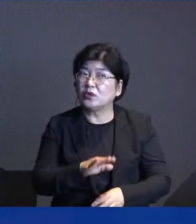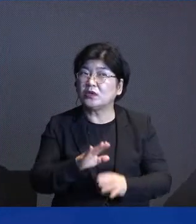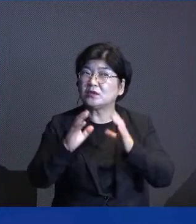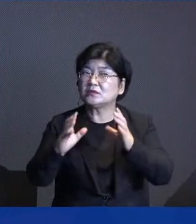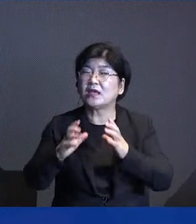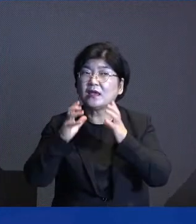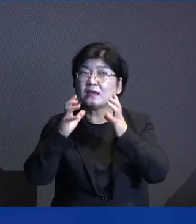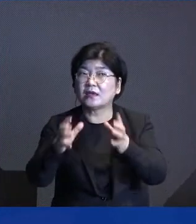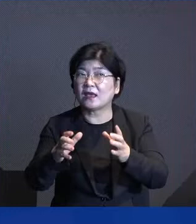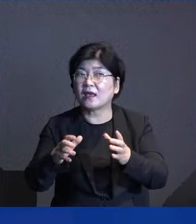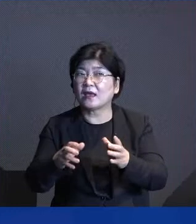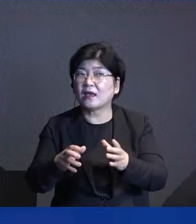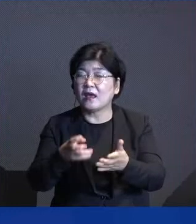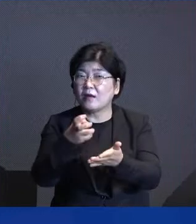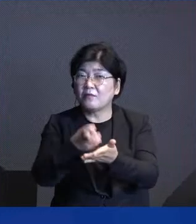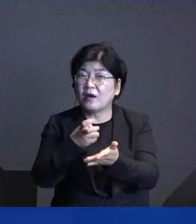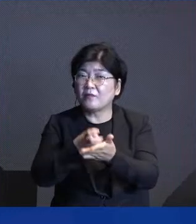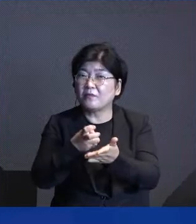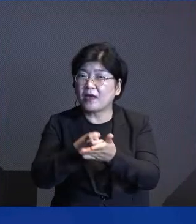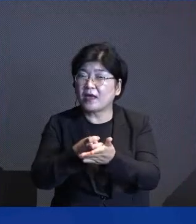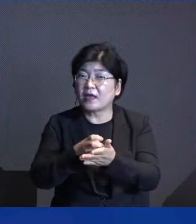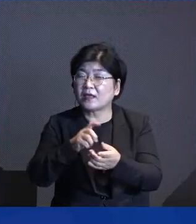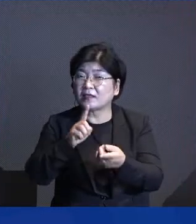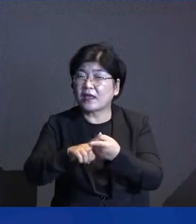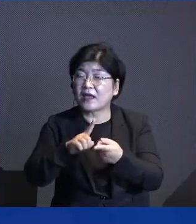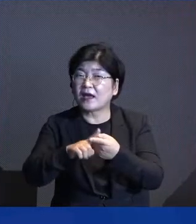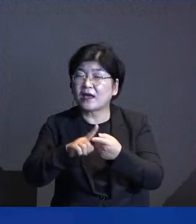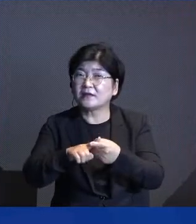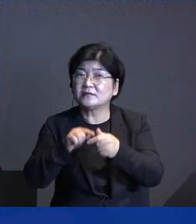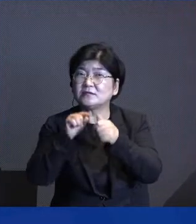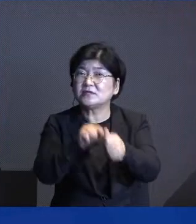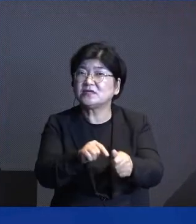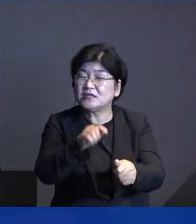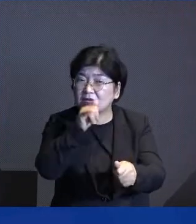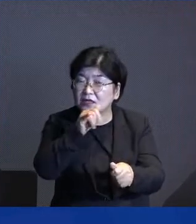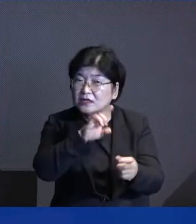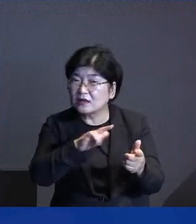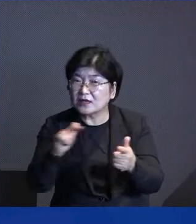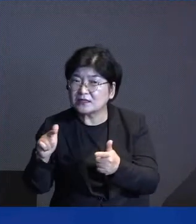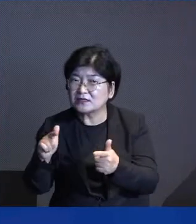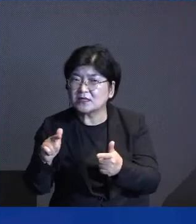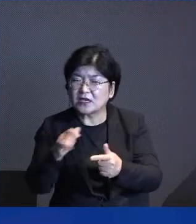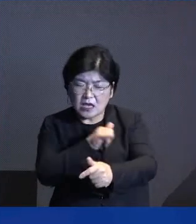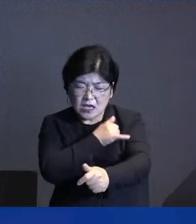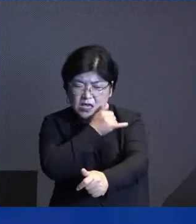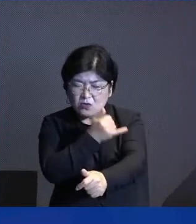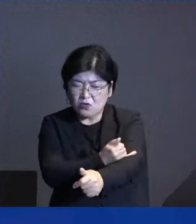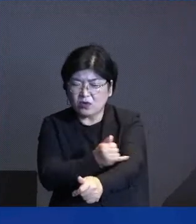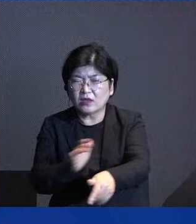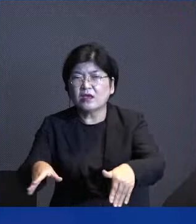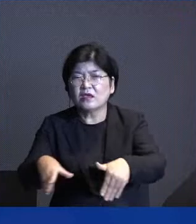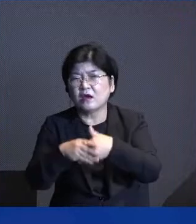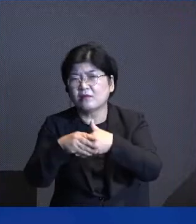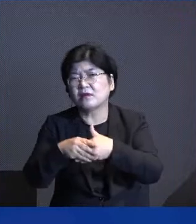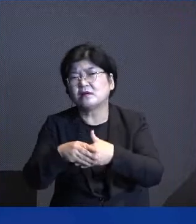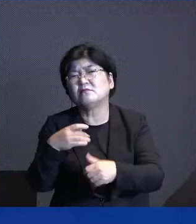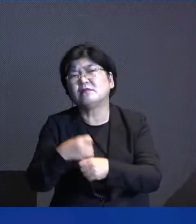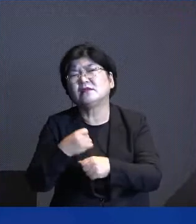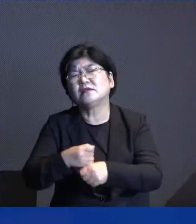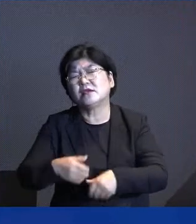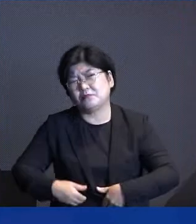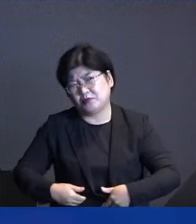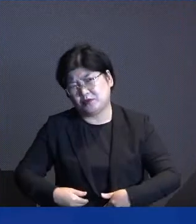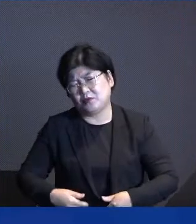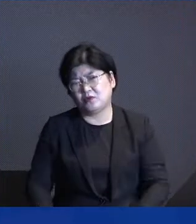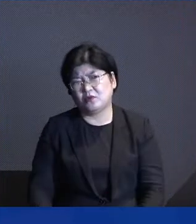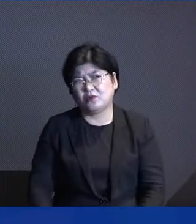for older persons? It can serve as a legal anchor for all nations to abide by. It can have a clear,